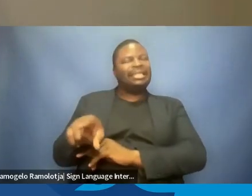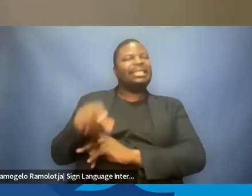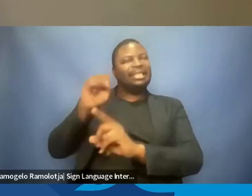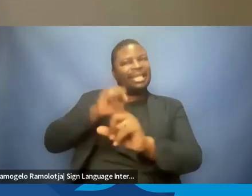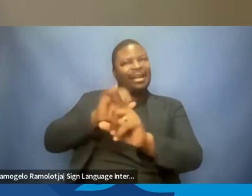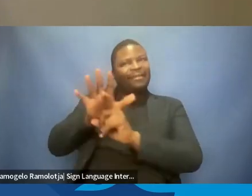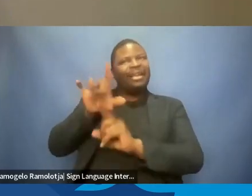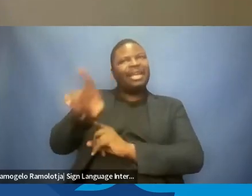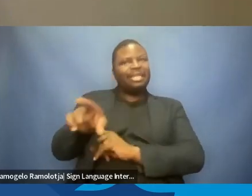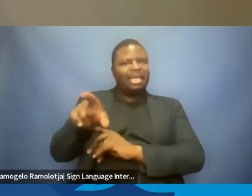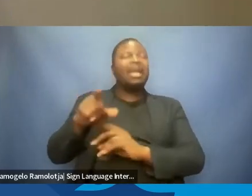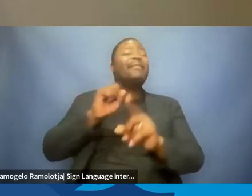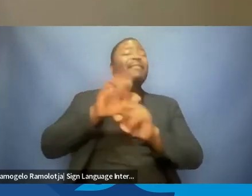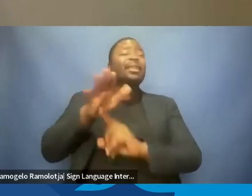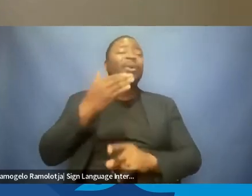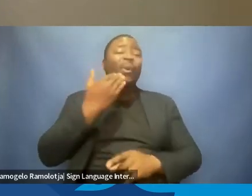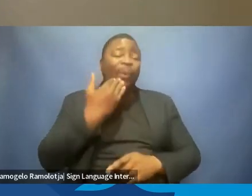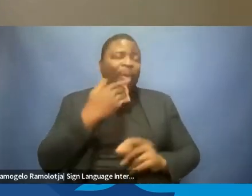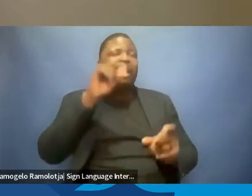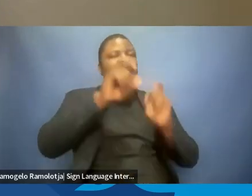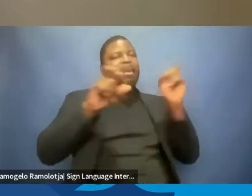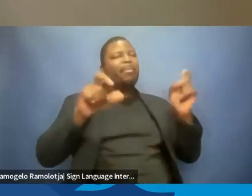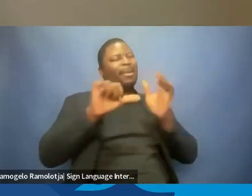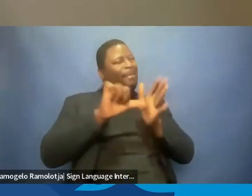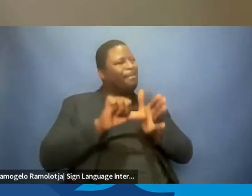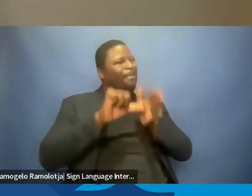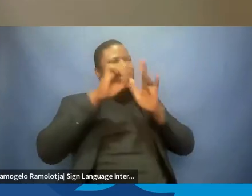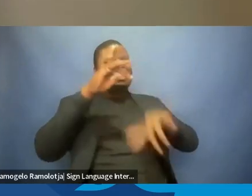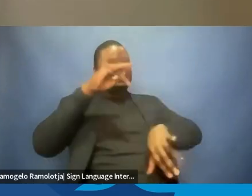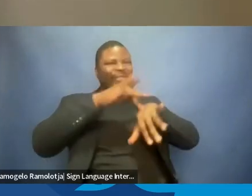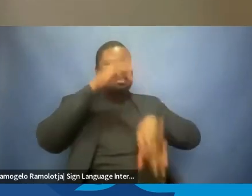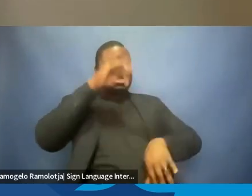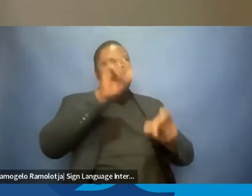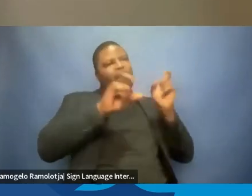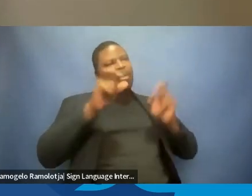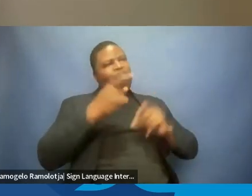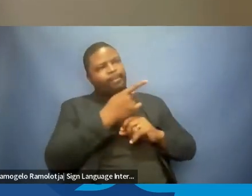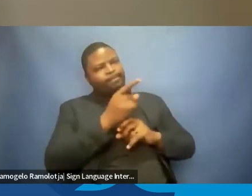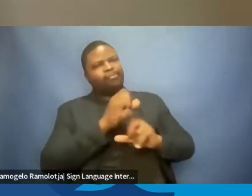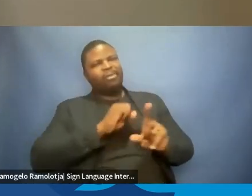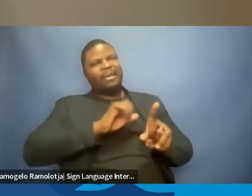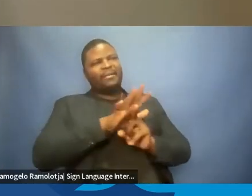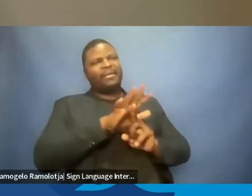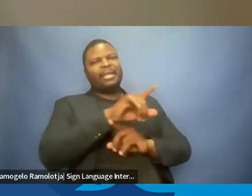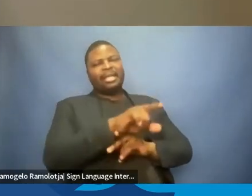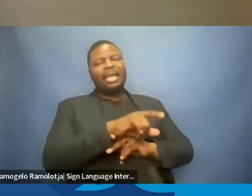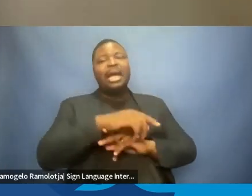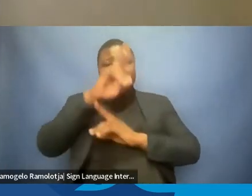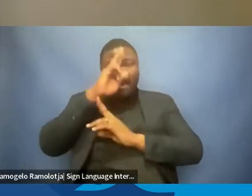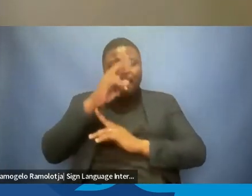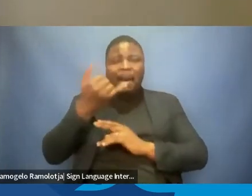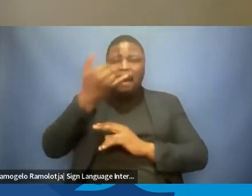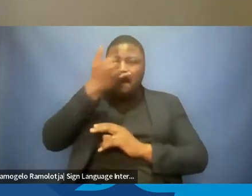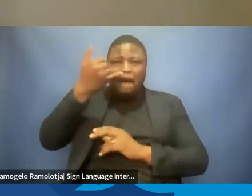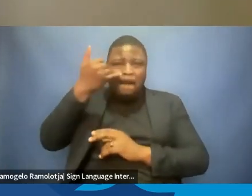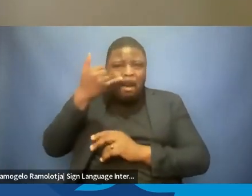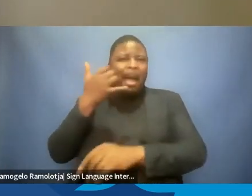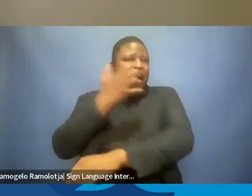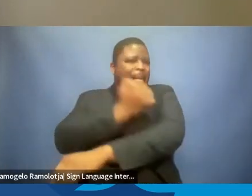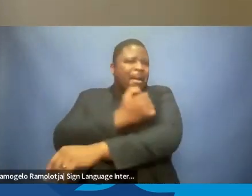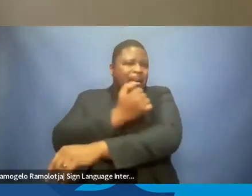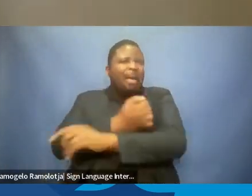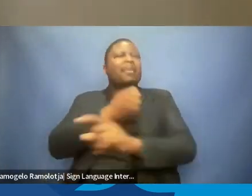key population programs. We remind all that substance use cuts across all demographics, gender,